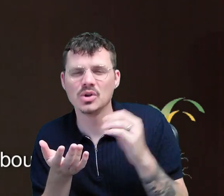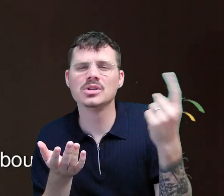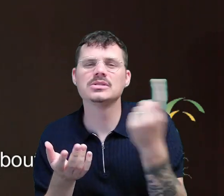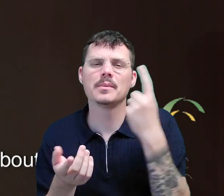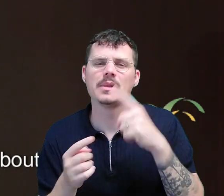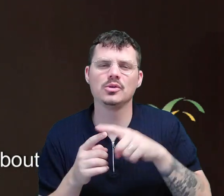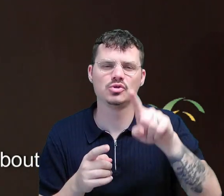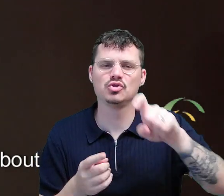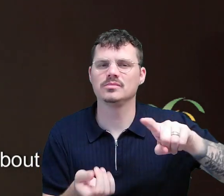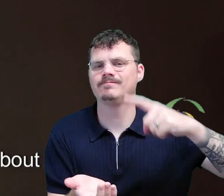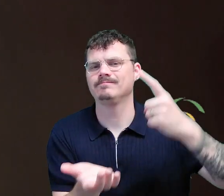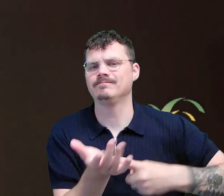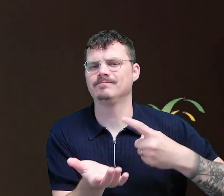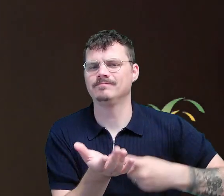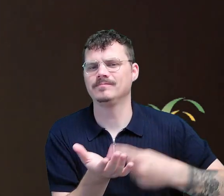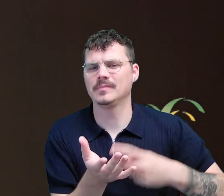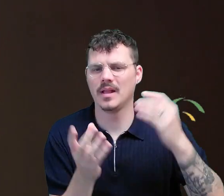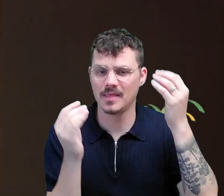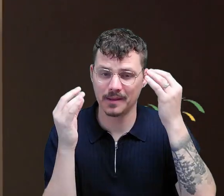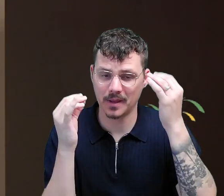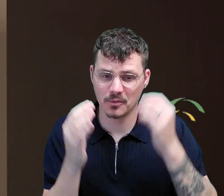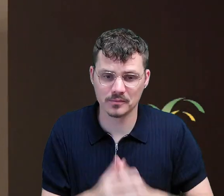to discuss, to think about.